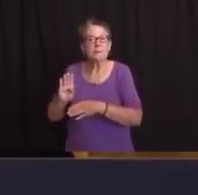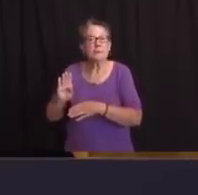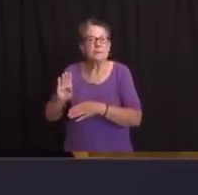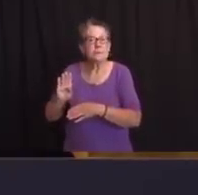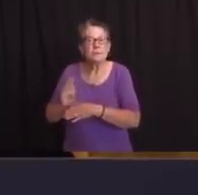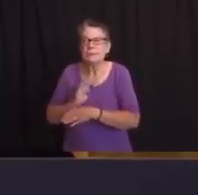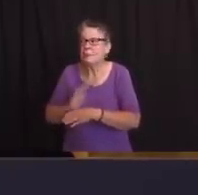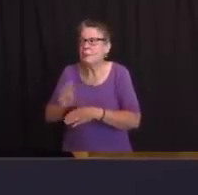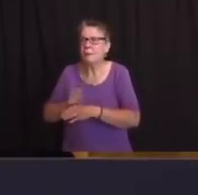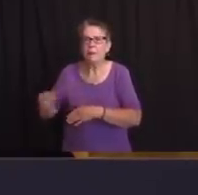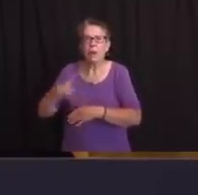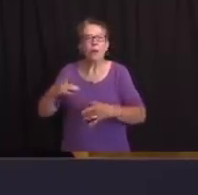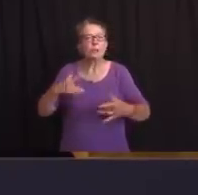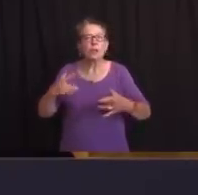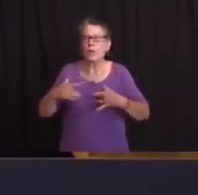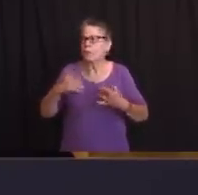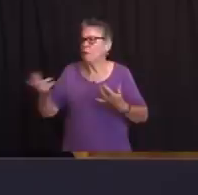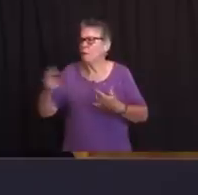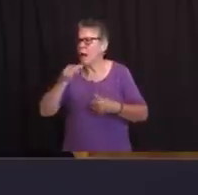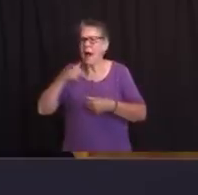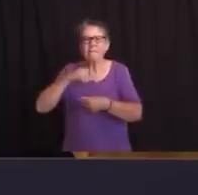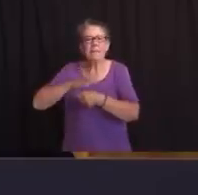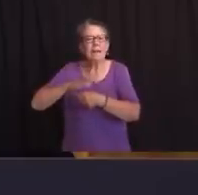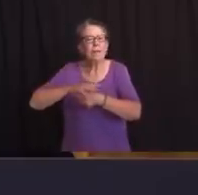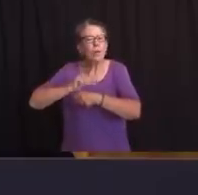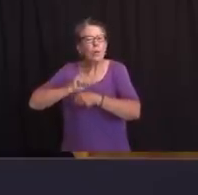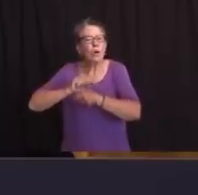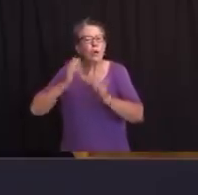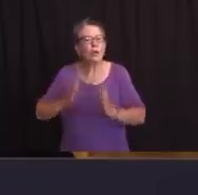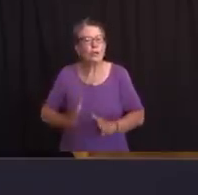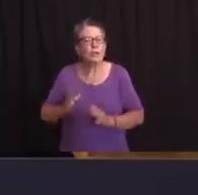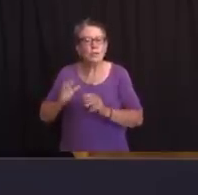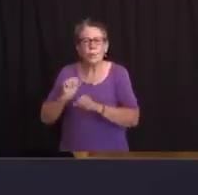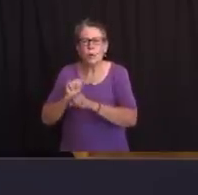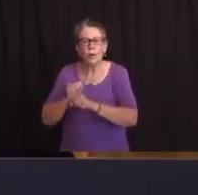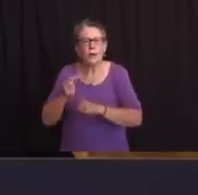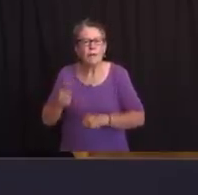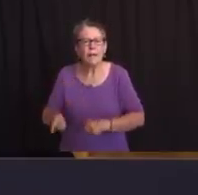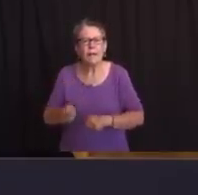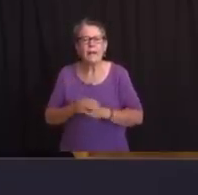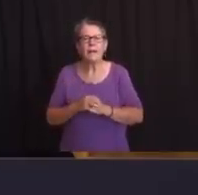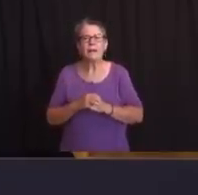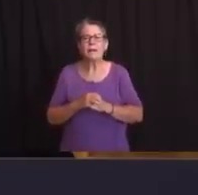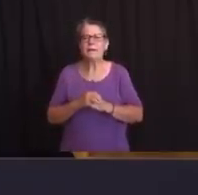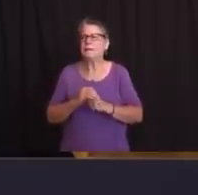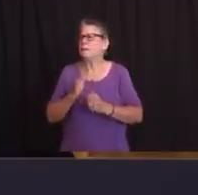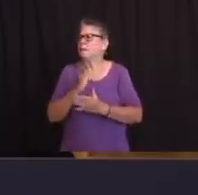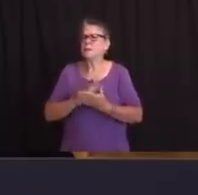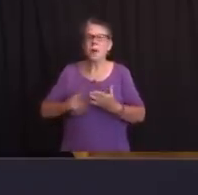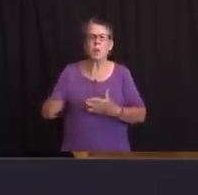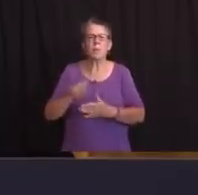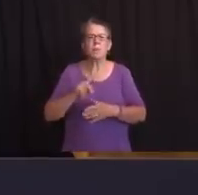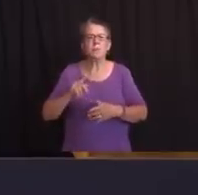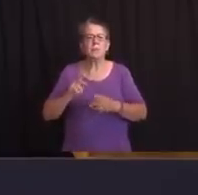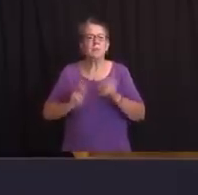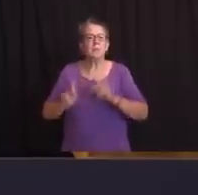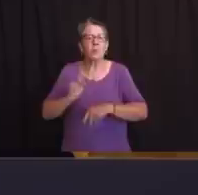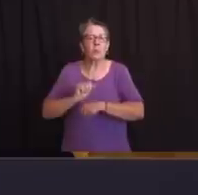rightfully, may be afraid about going back to an indoor work environment in a healthcare